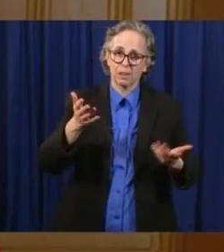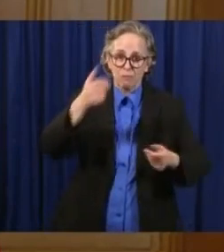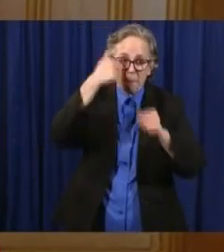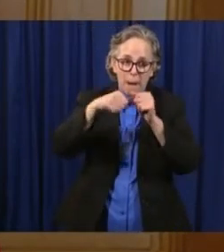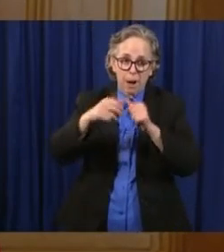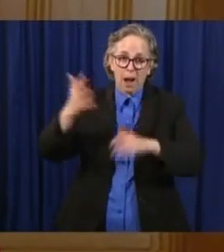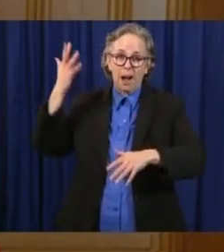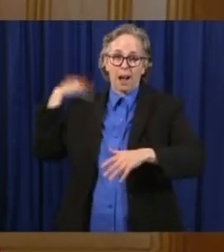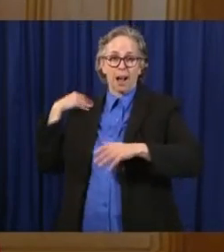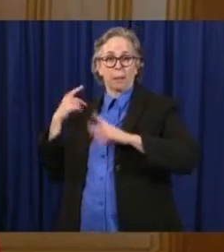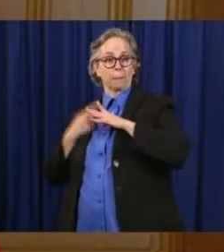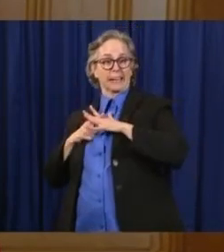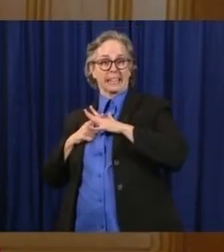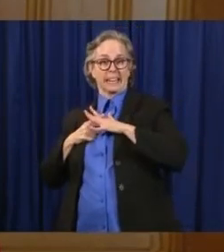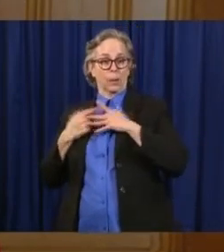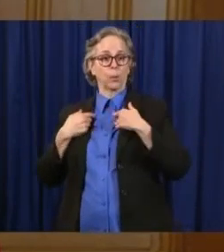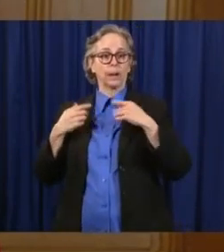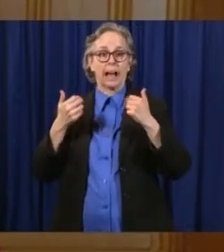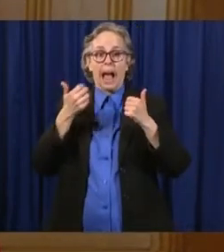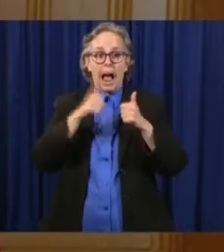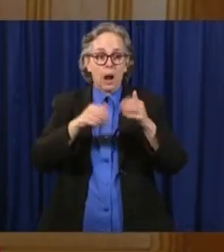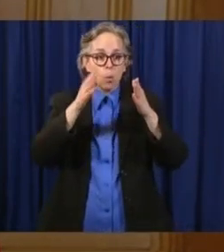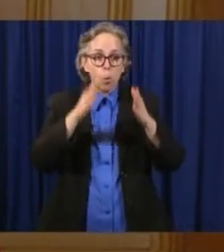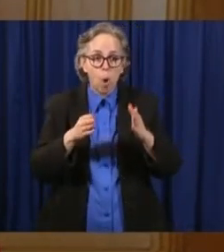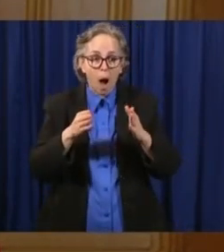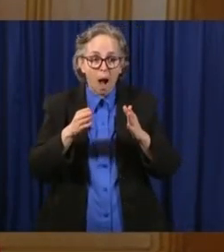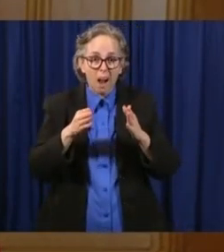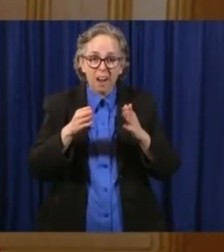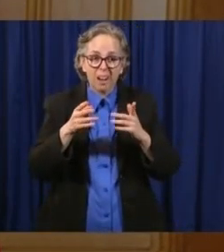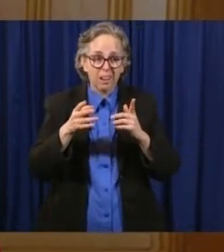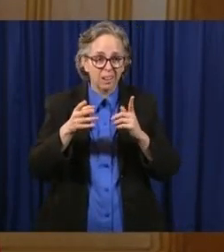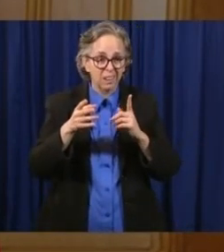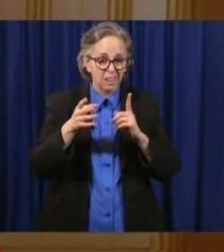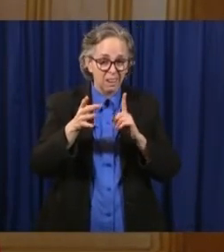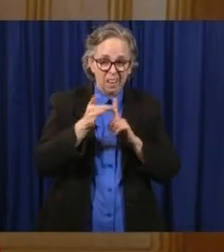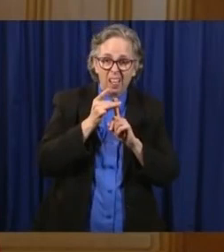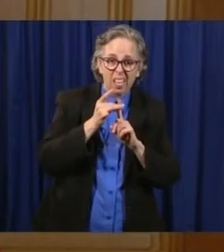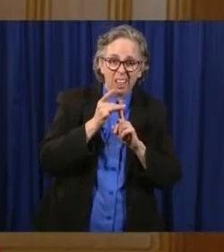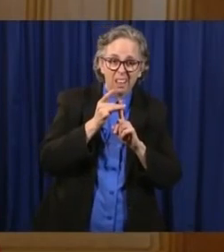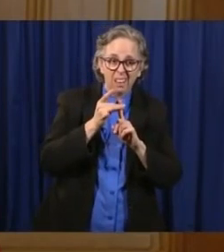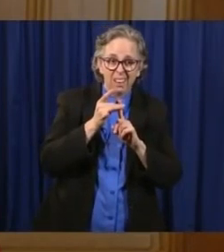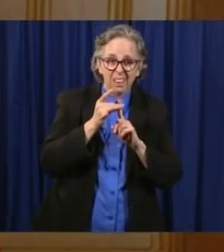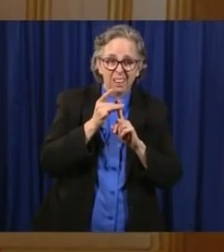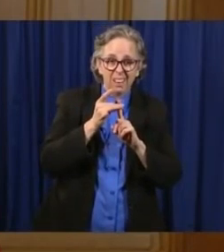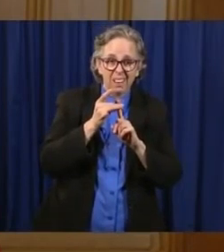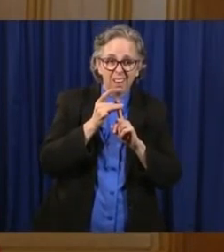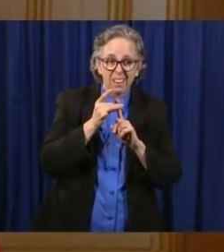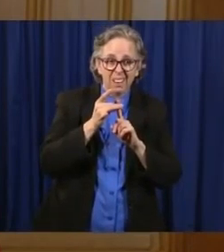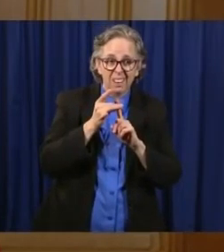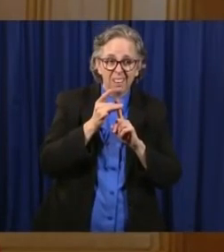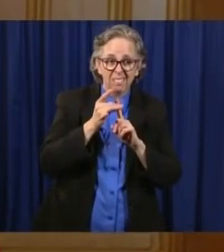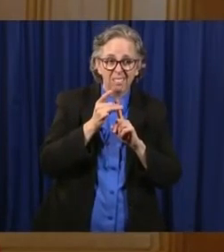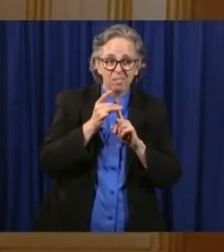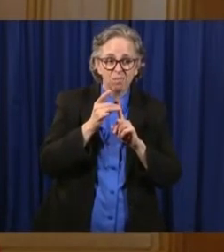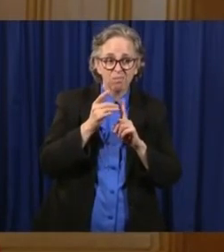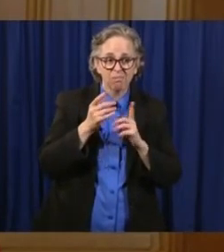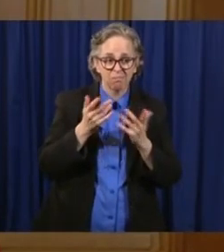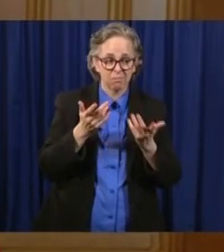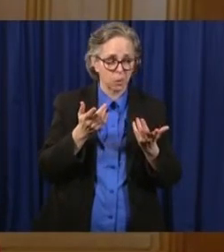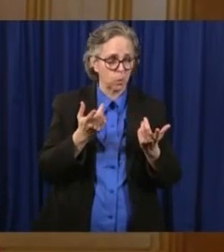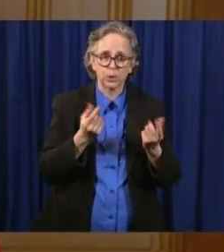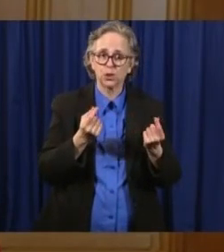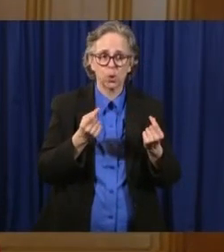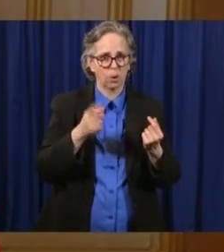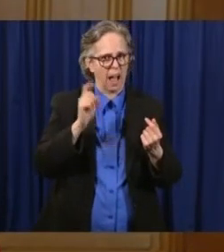by the coronavirus and has to react to that is going to have to do what they have to do. You